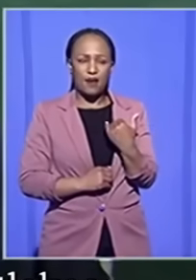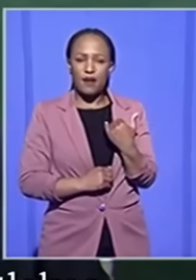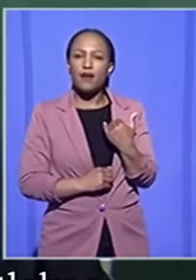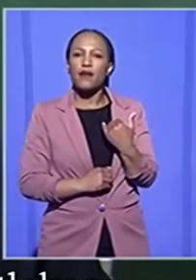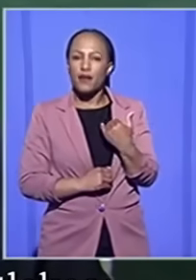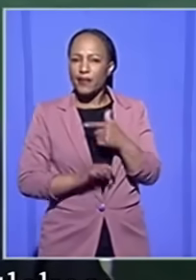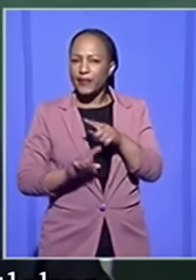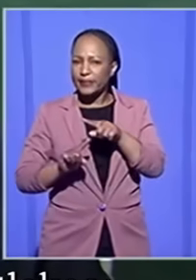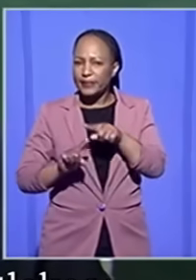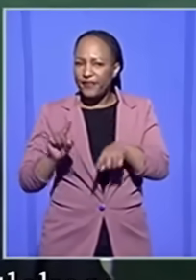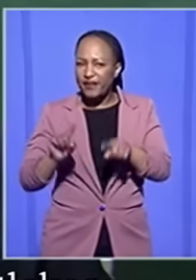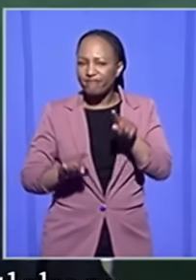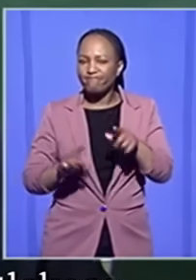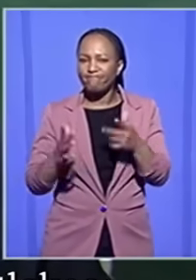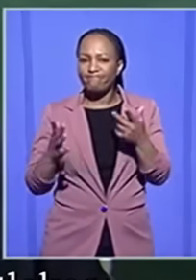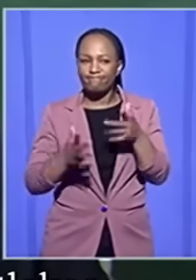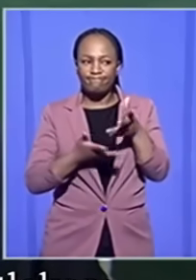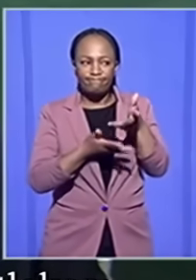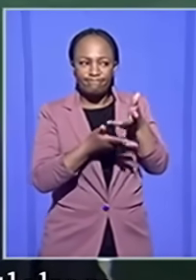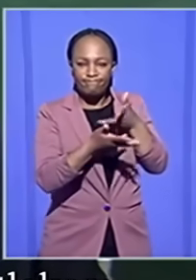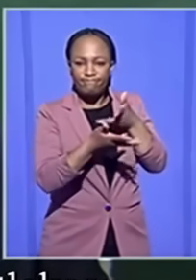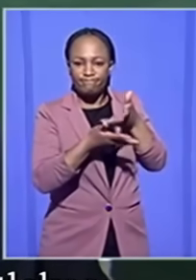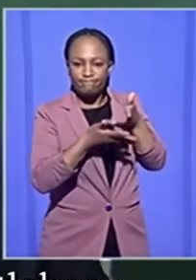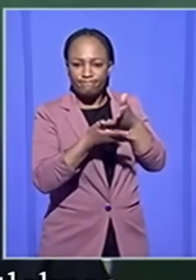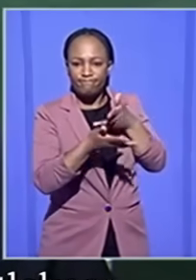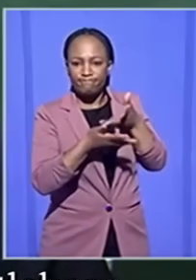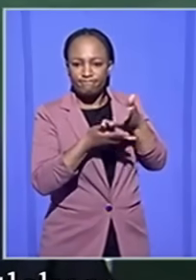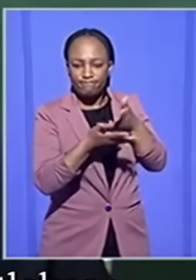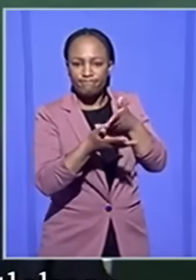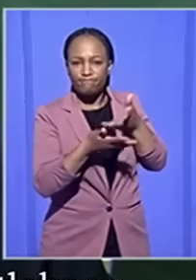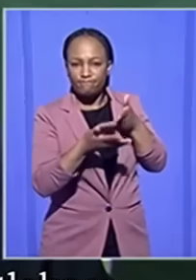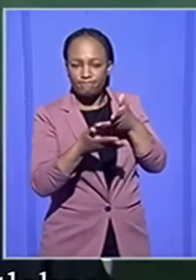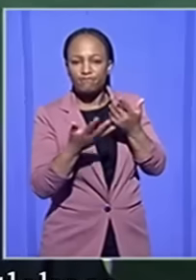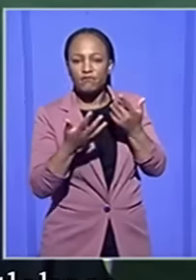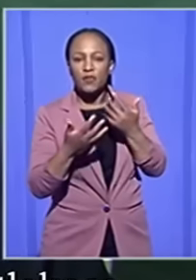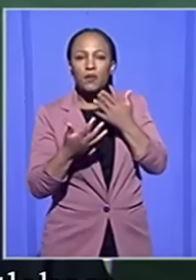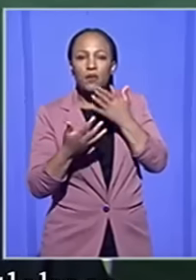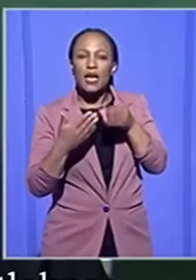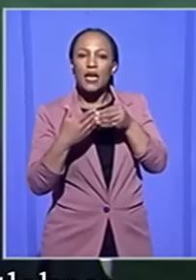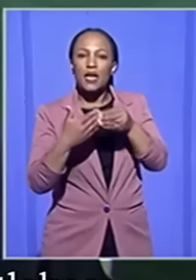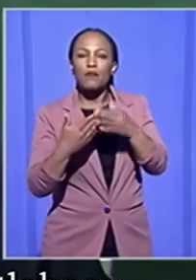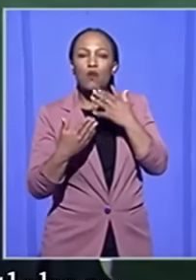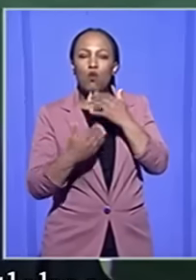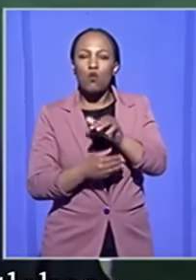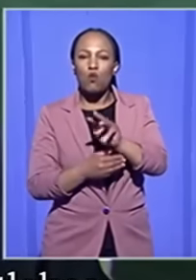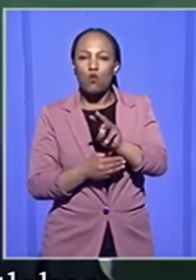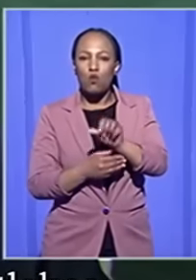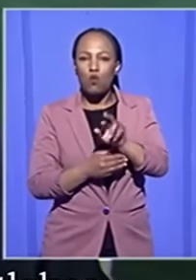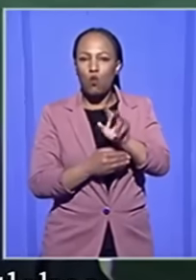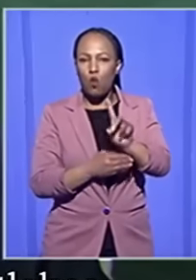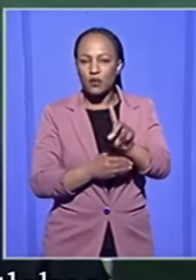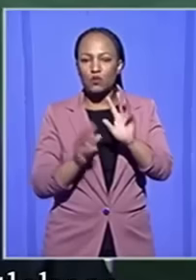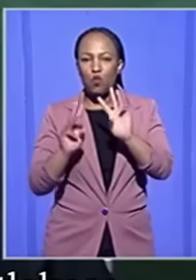various engagement, and those engagements were led in the main by the ward councillors, who have since brought the issue